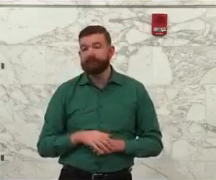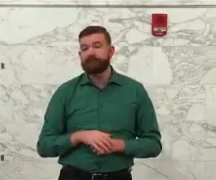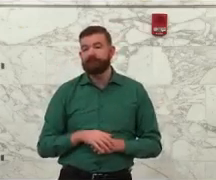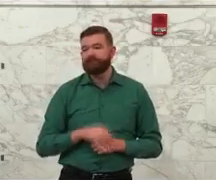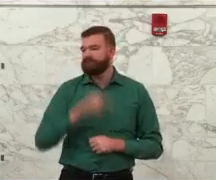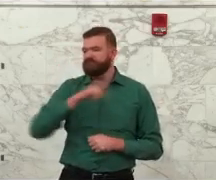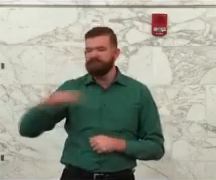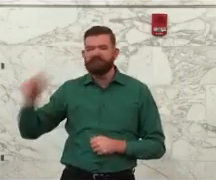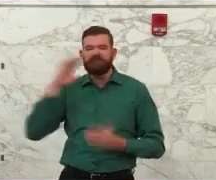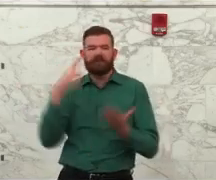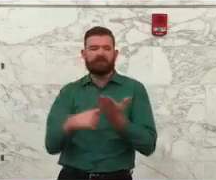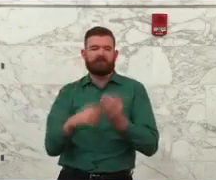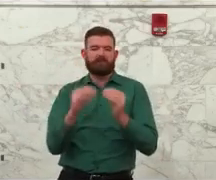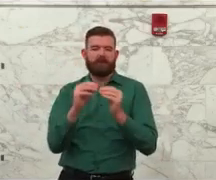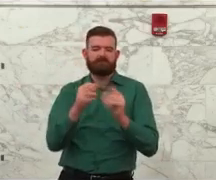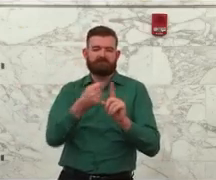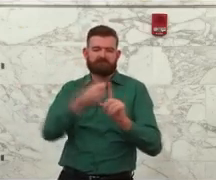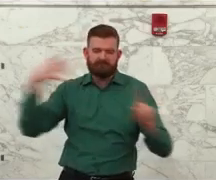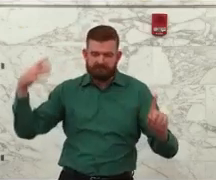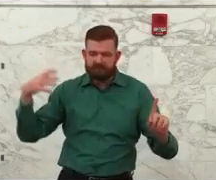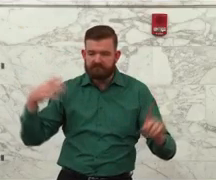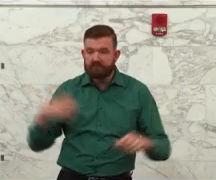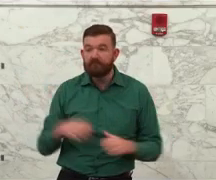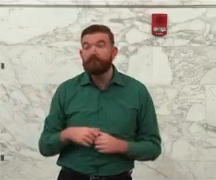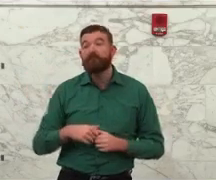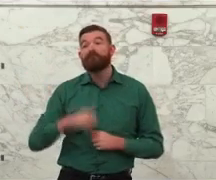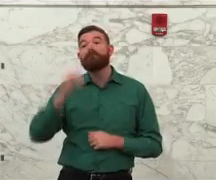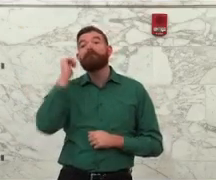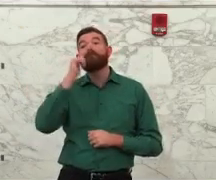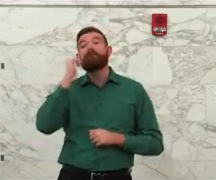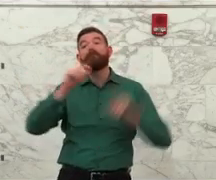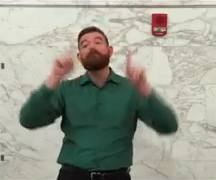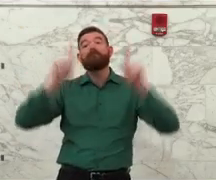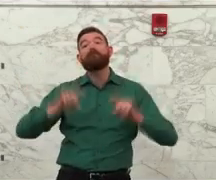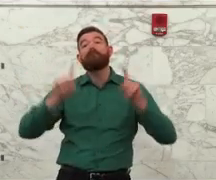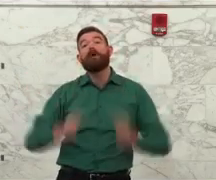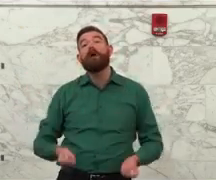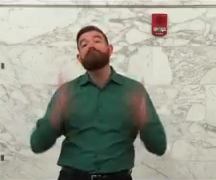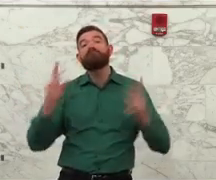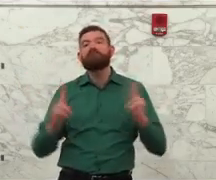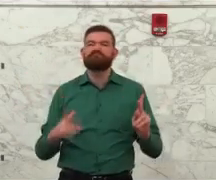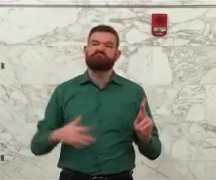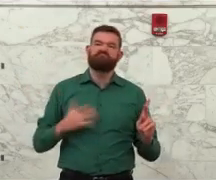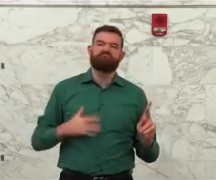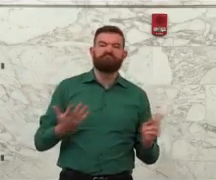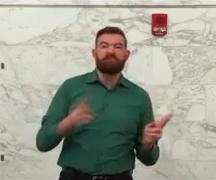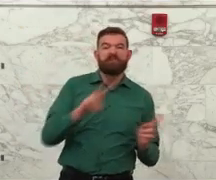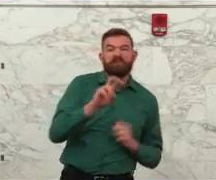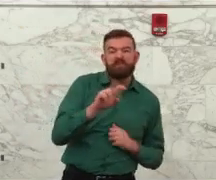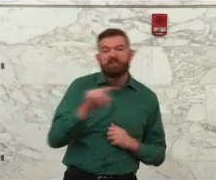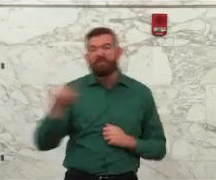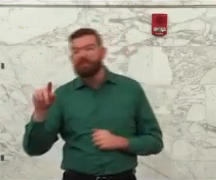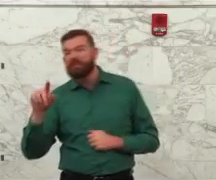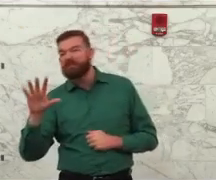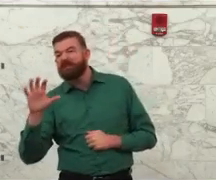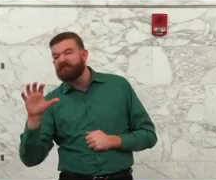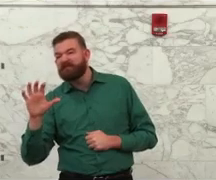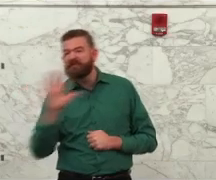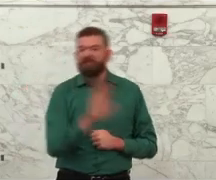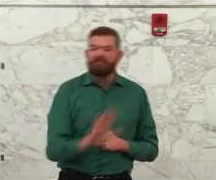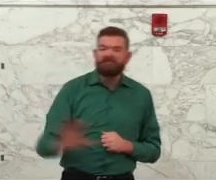a day, would be my guess. We are still on track to open the PNC Bank